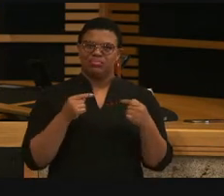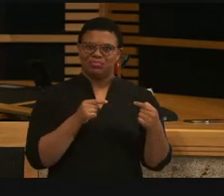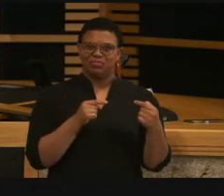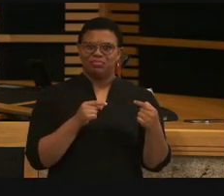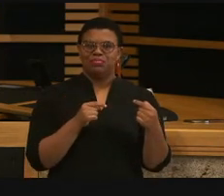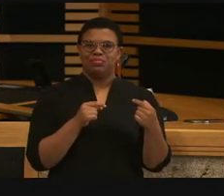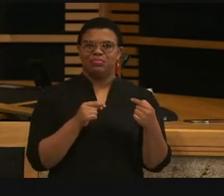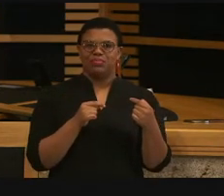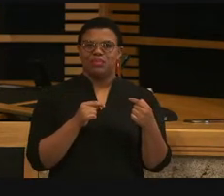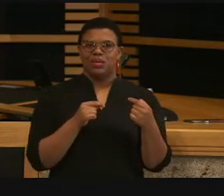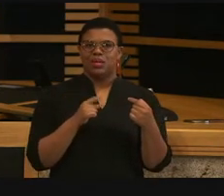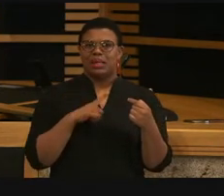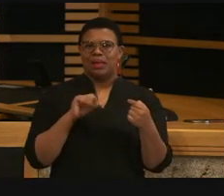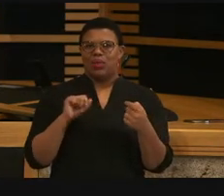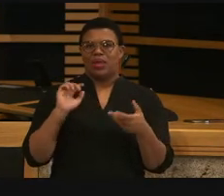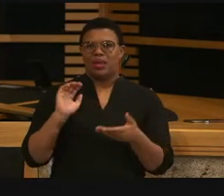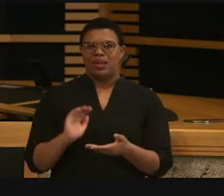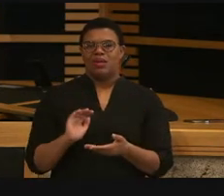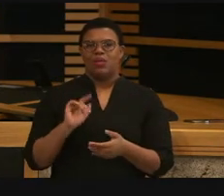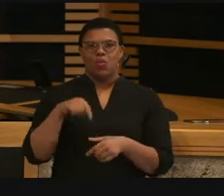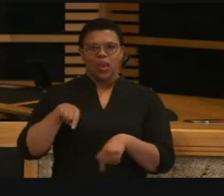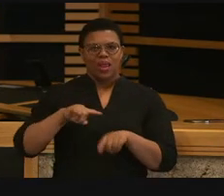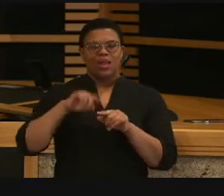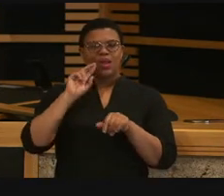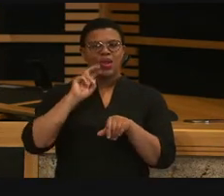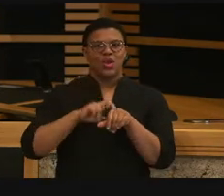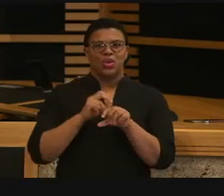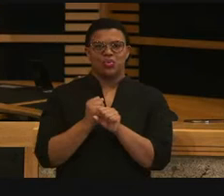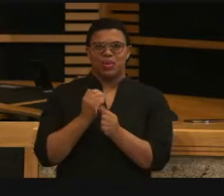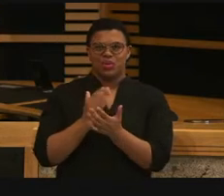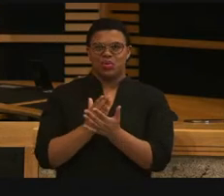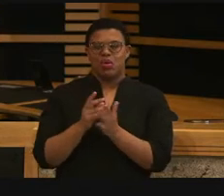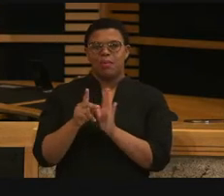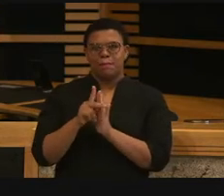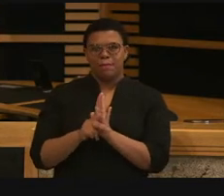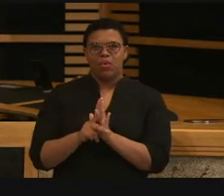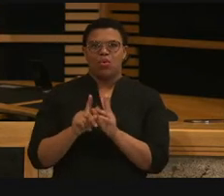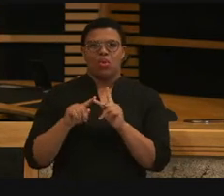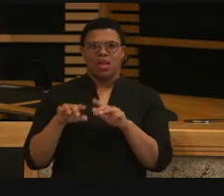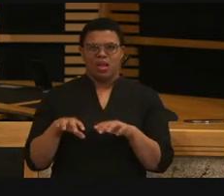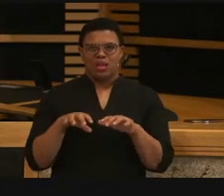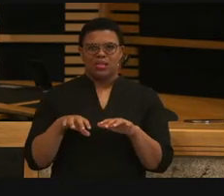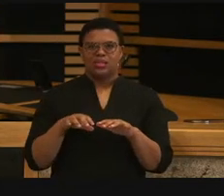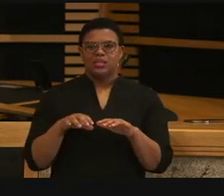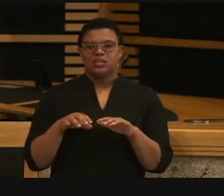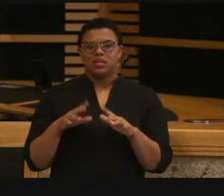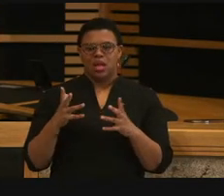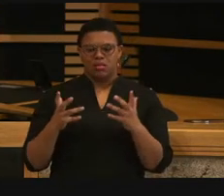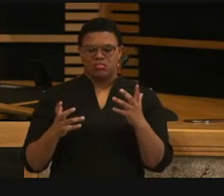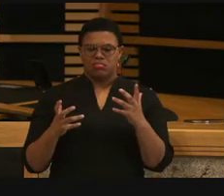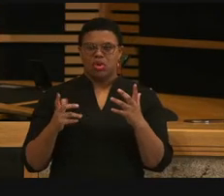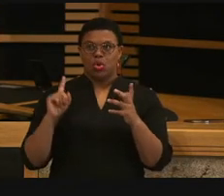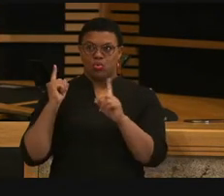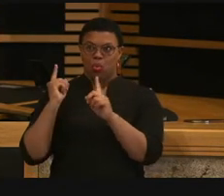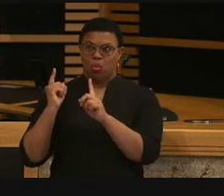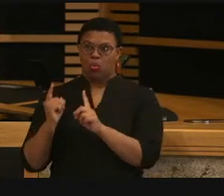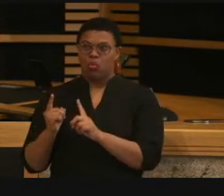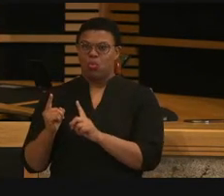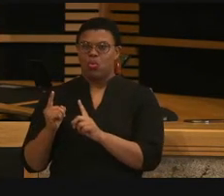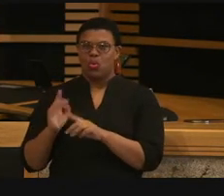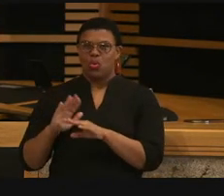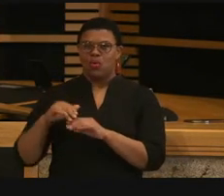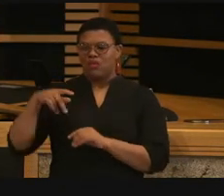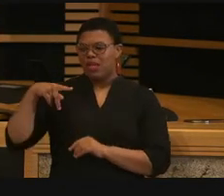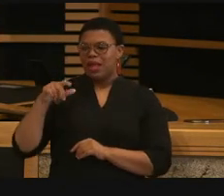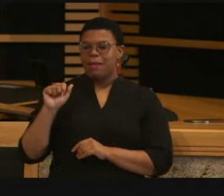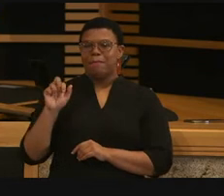its effects. We need to ensure that our policies and actions are aligned with the goals of the Paris